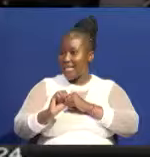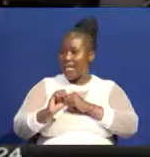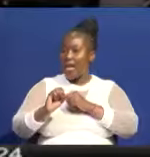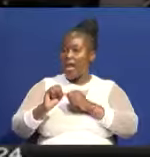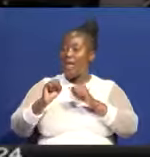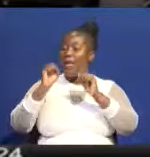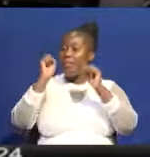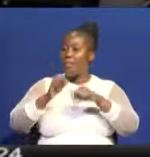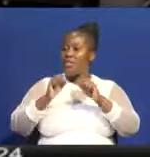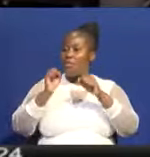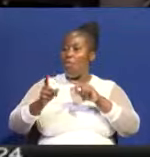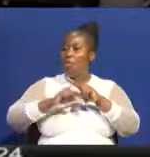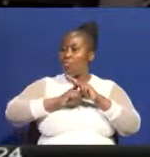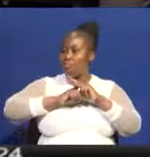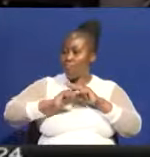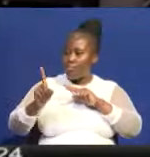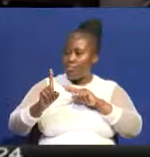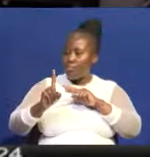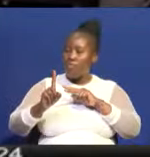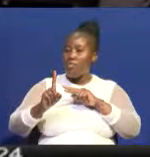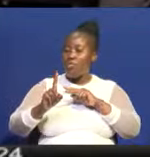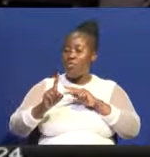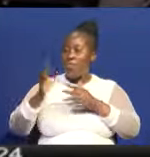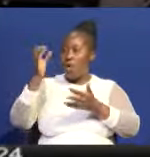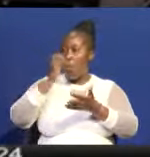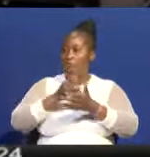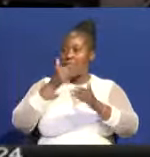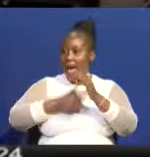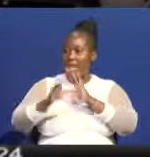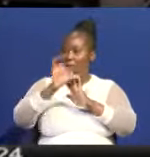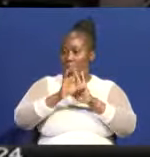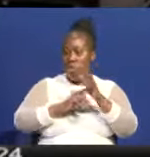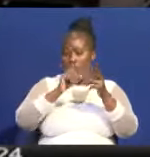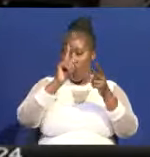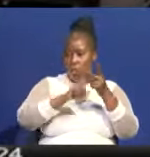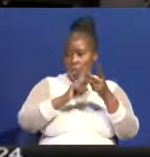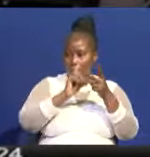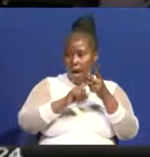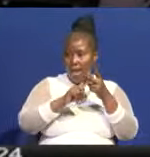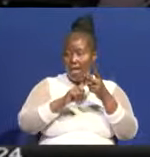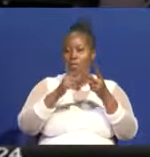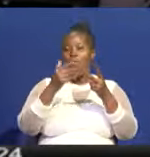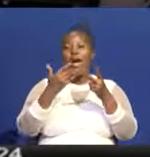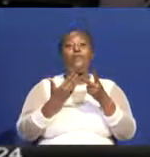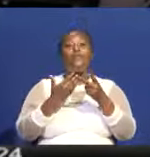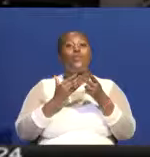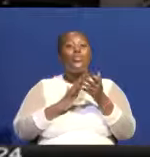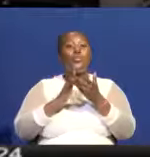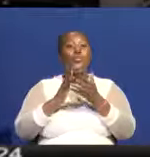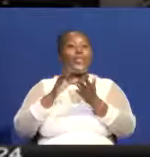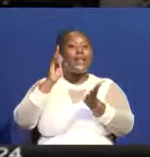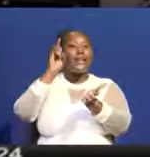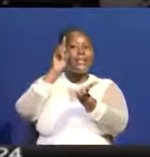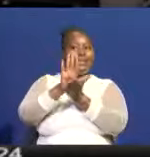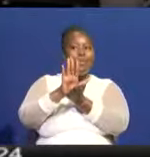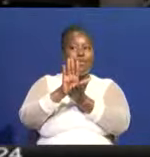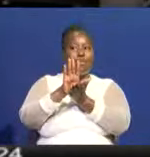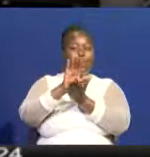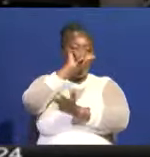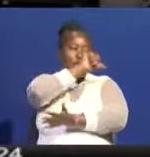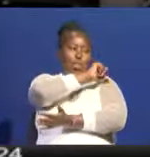office under the Constitution. One of them is through dismissal by the appointing authority.